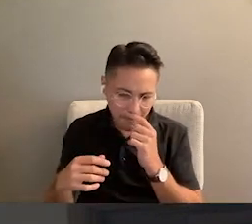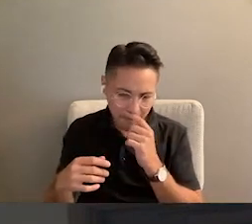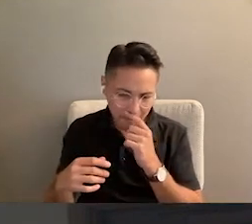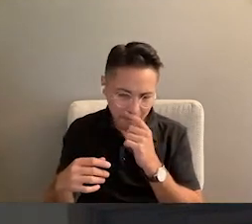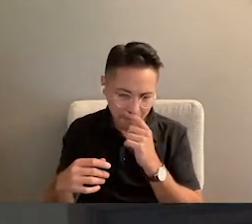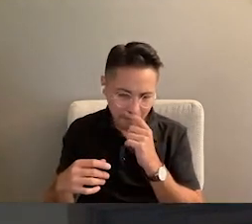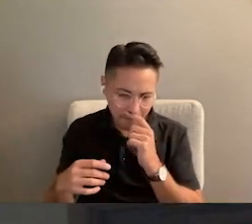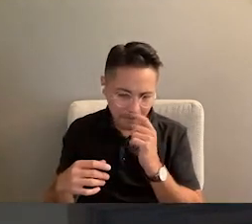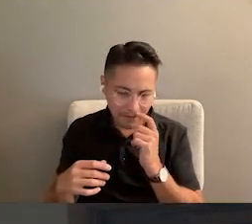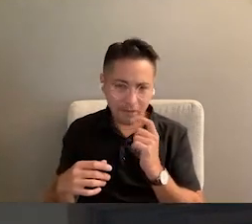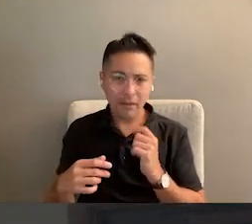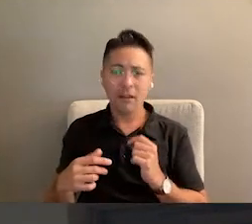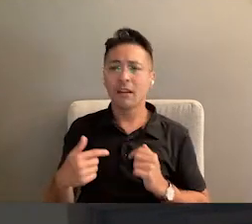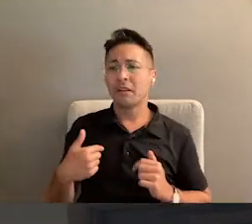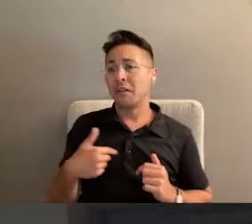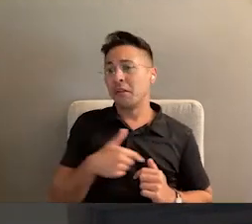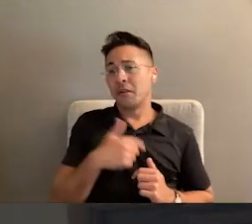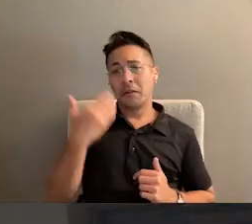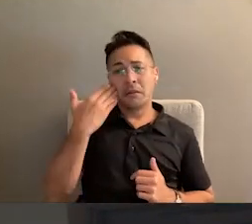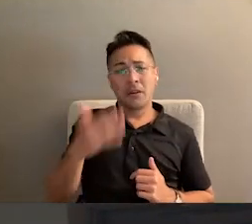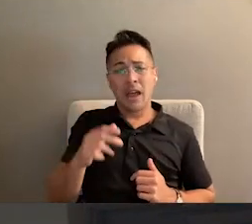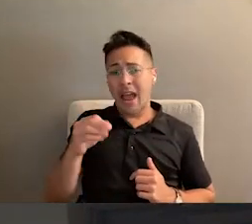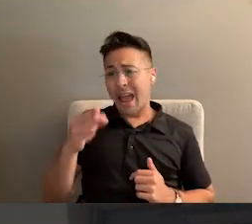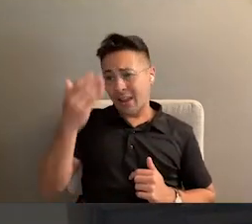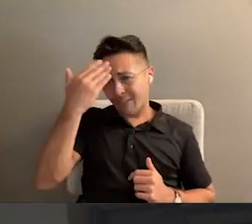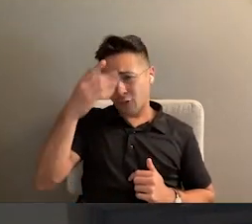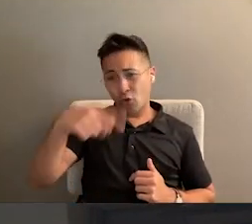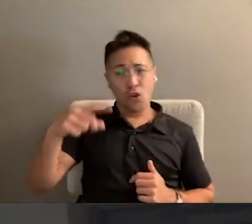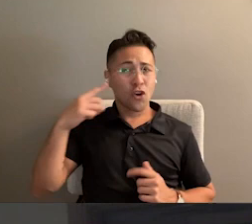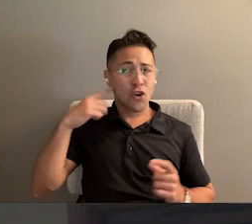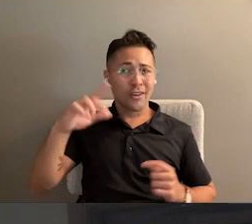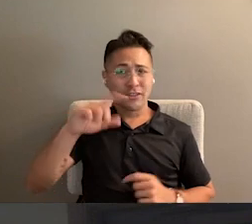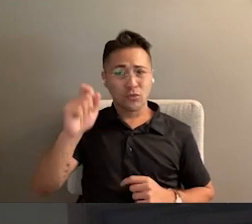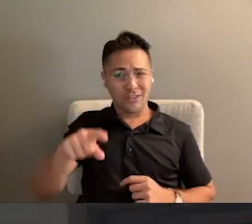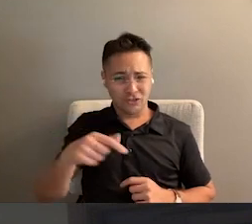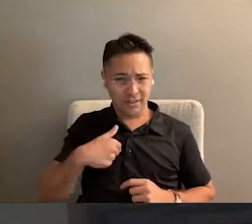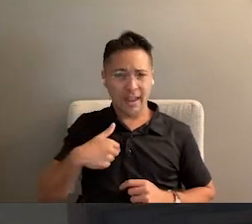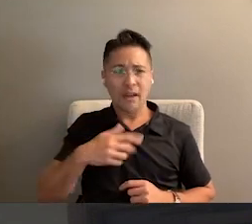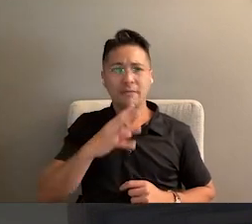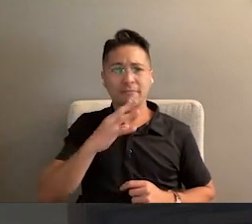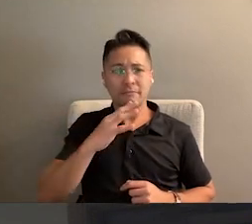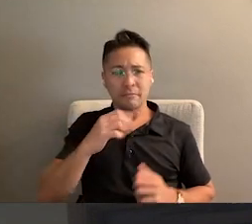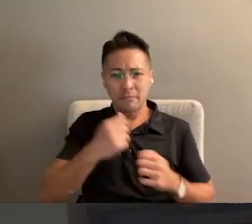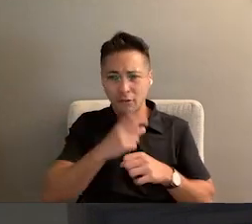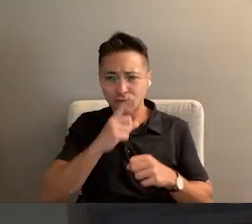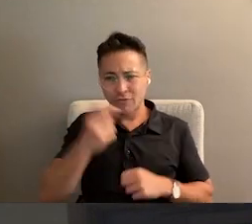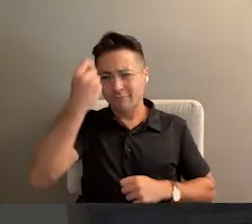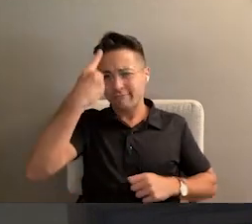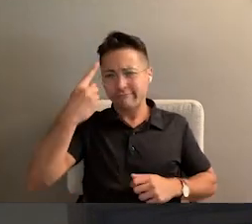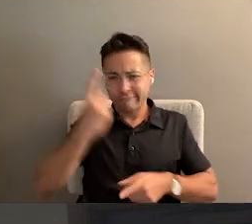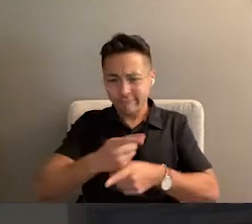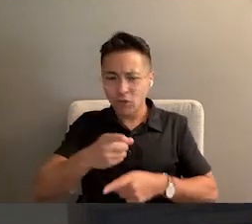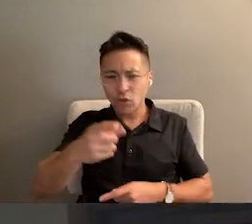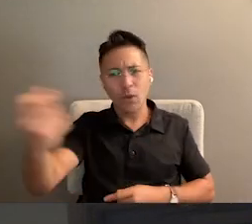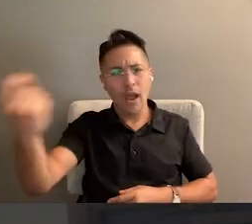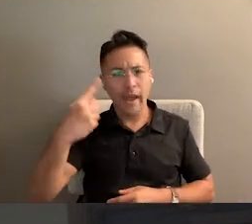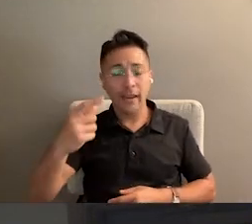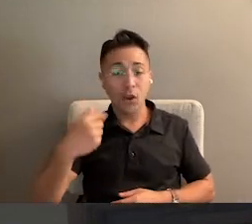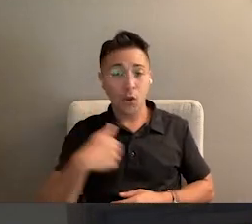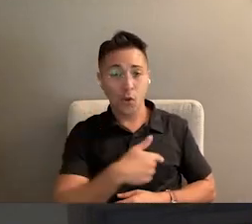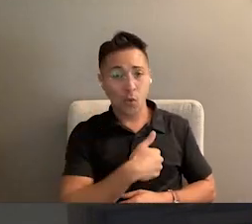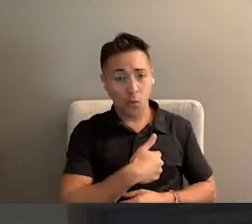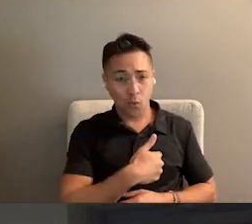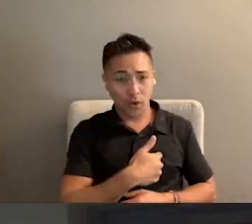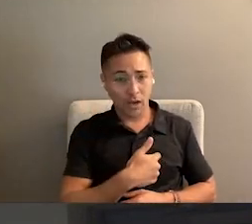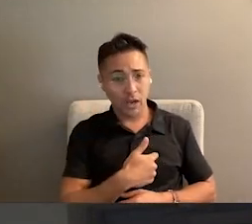the provider between the dollars of fee for services? We don't. So I don't know if everybody heard the question, and I will repeat it to